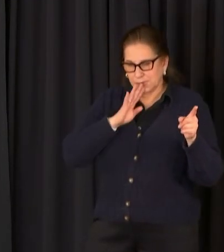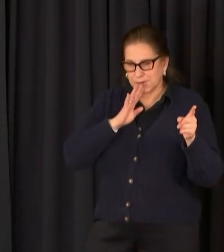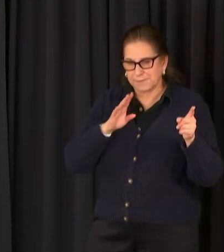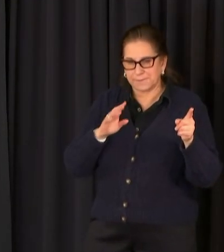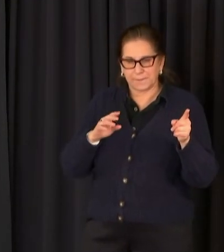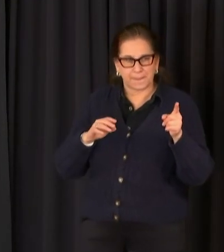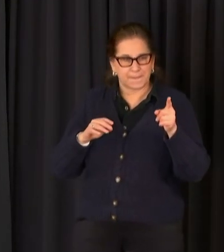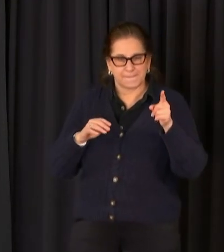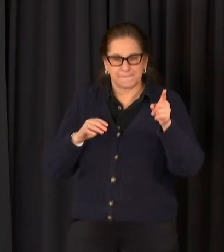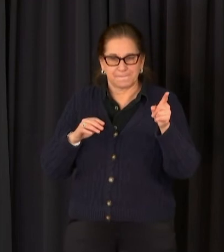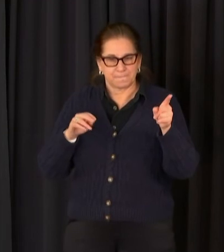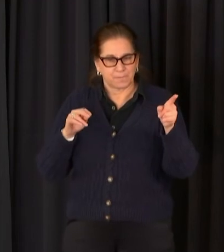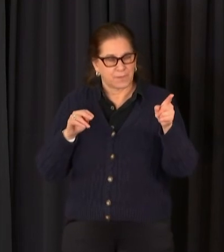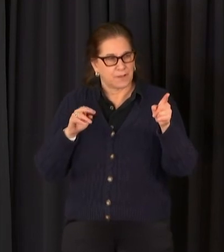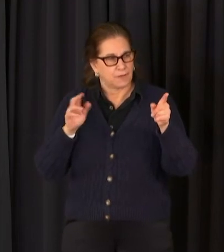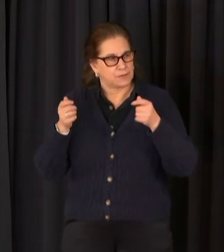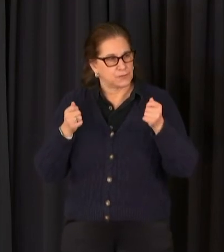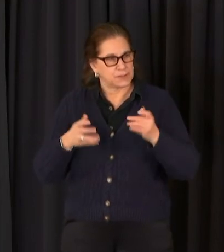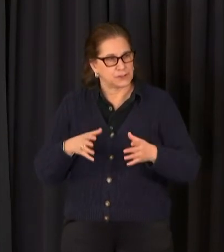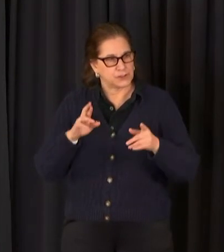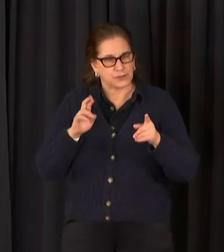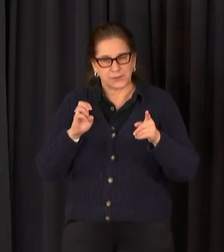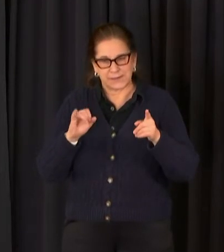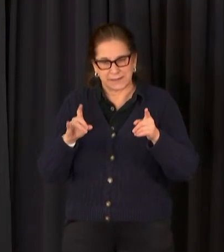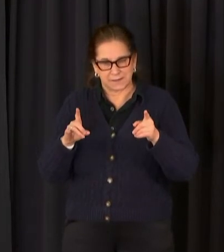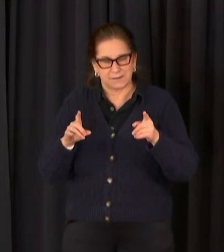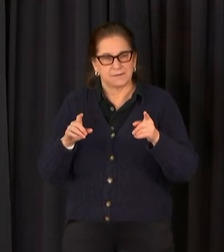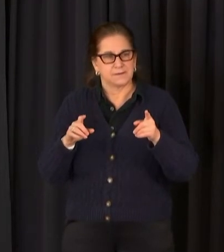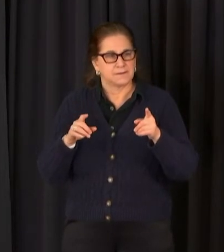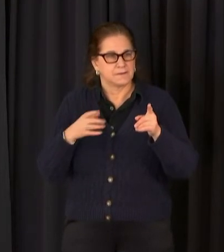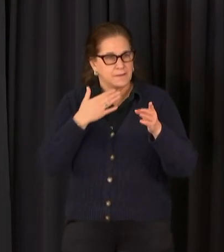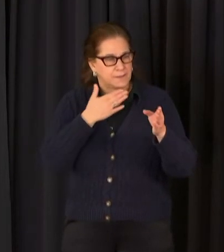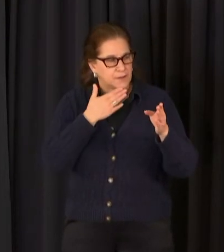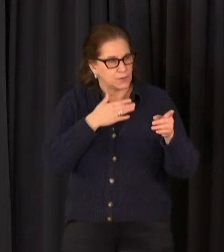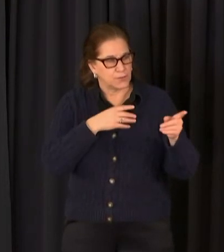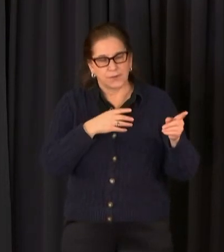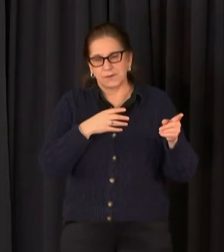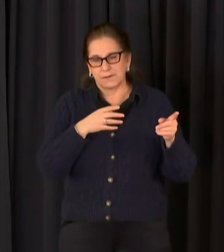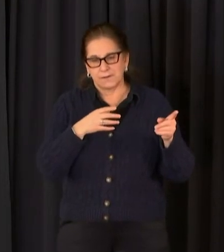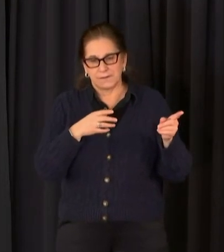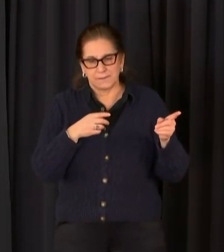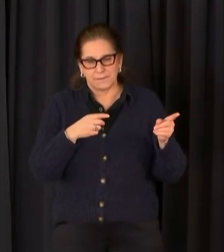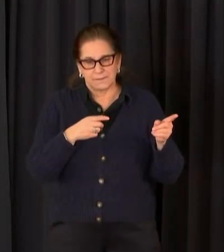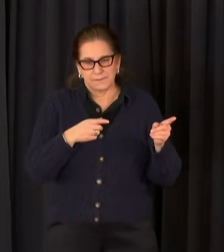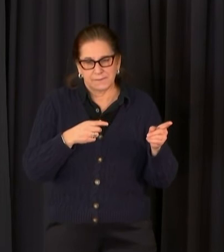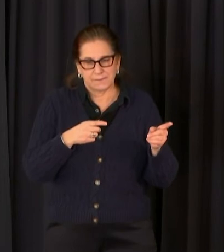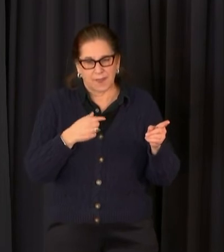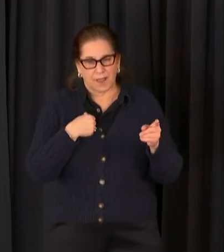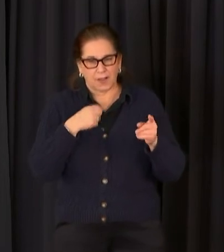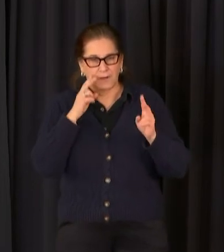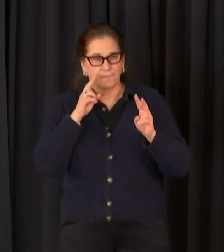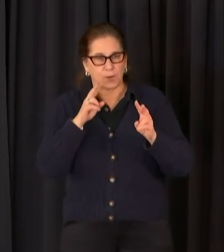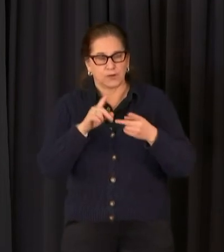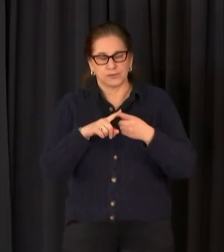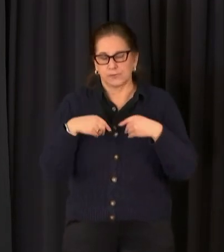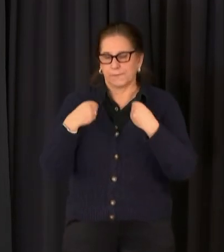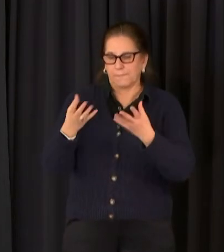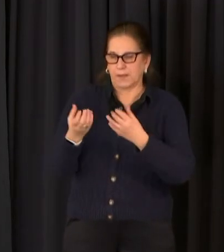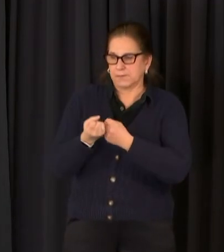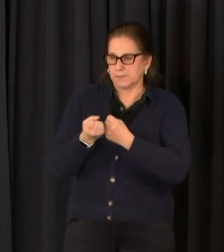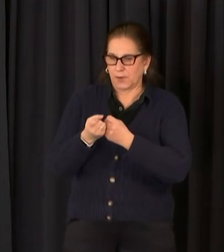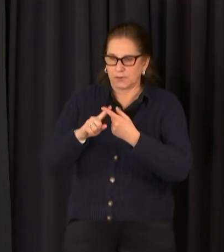and making such substantial investments. We look forward to serving district workers and district residents. Thank you, Mayor. Thank you,